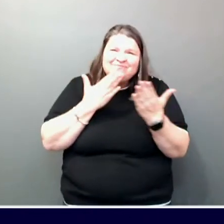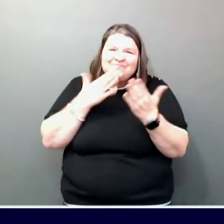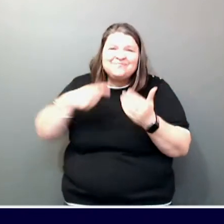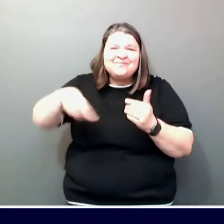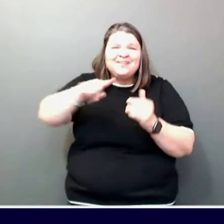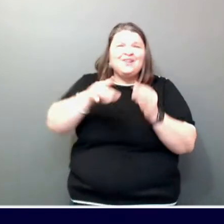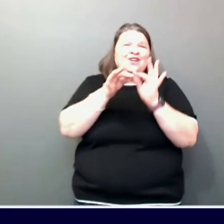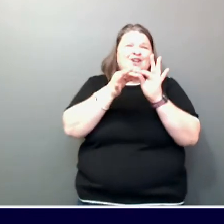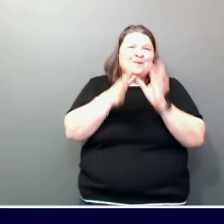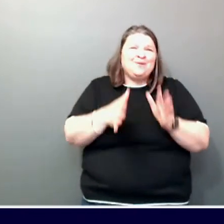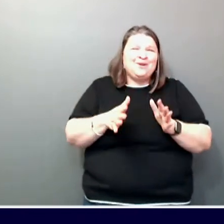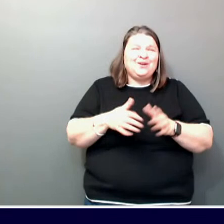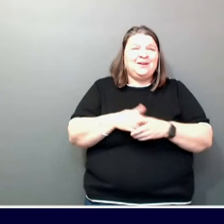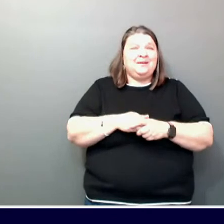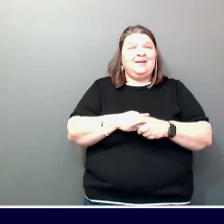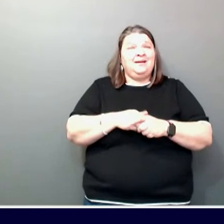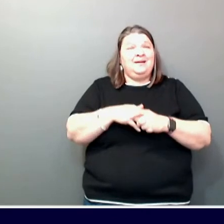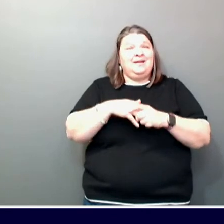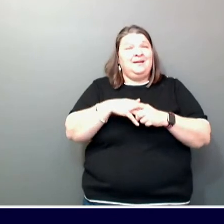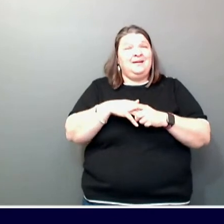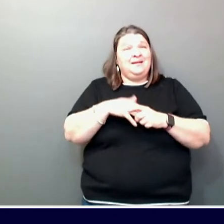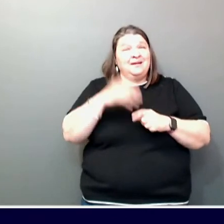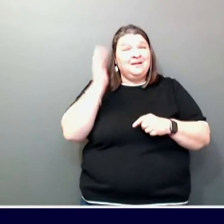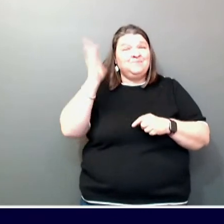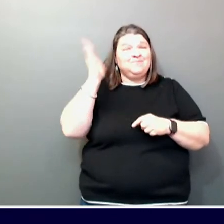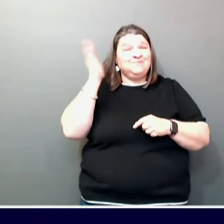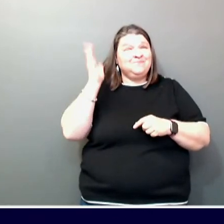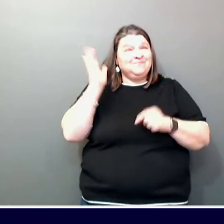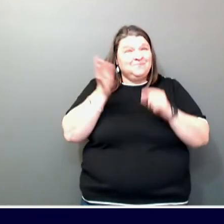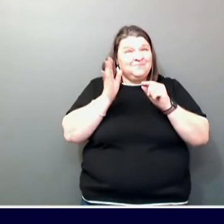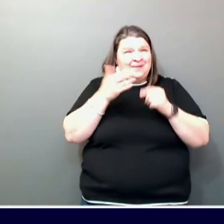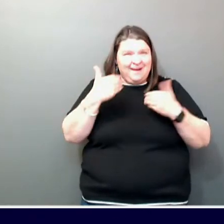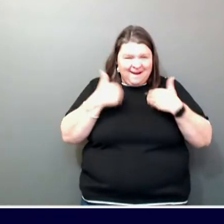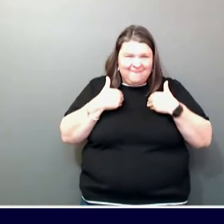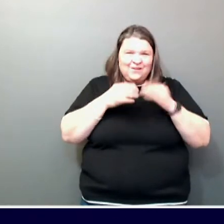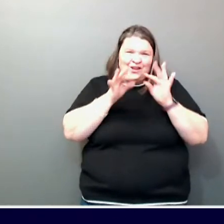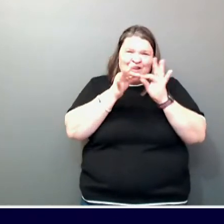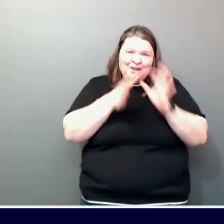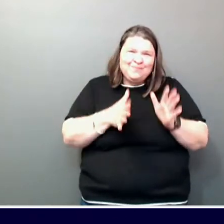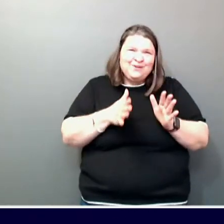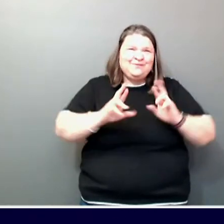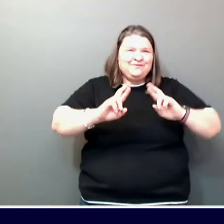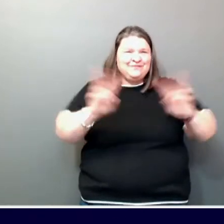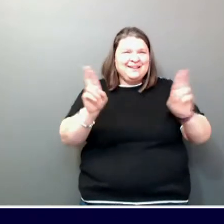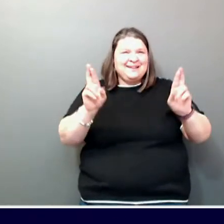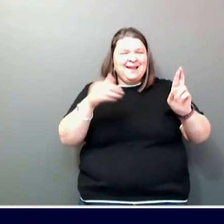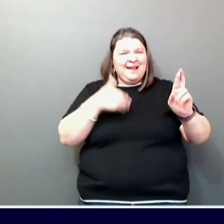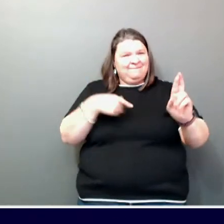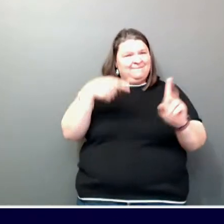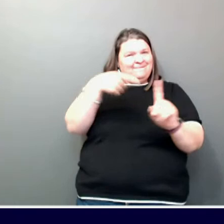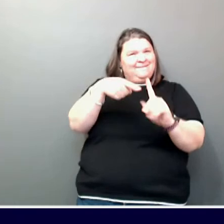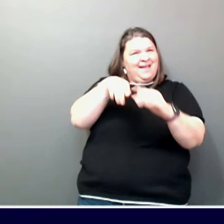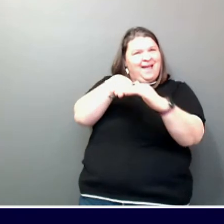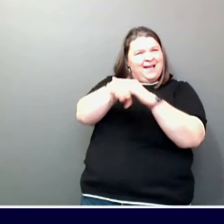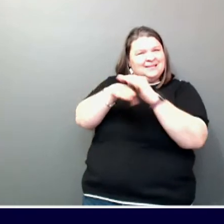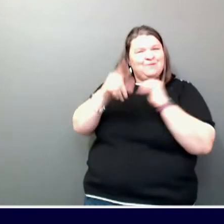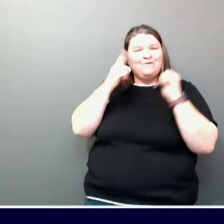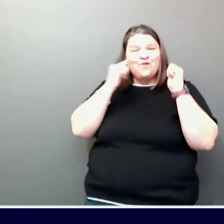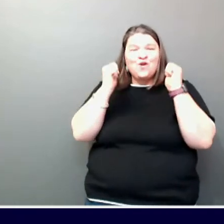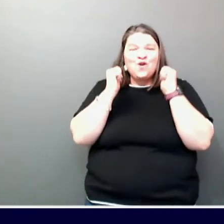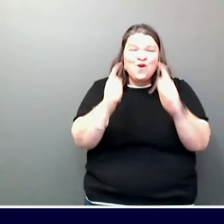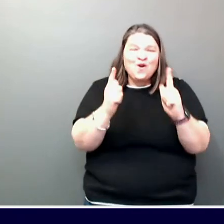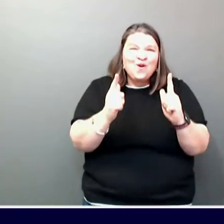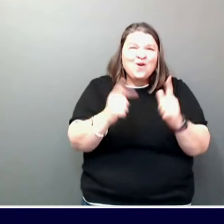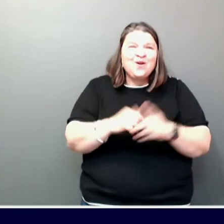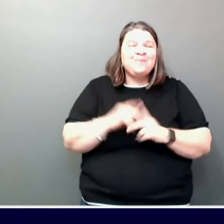nearly every single one of these briefings, making them accessible to every single person in Maine. We would not